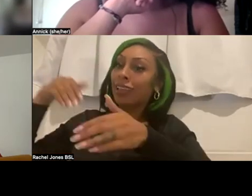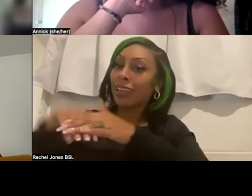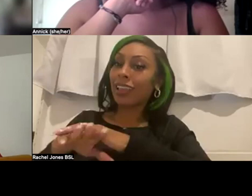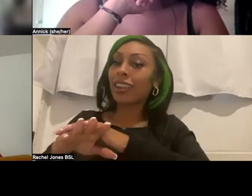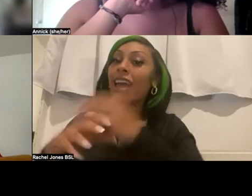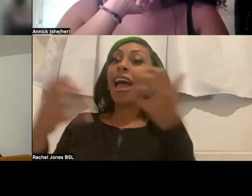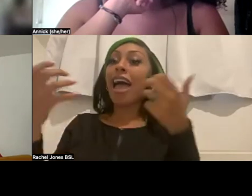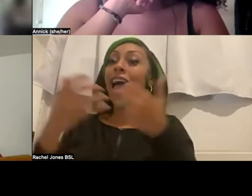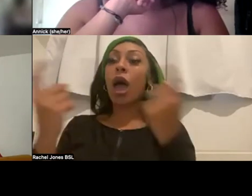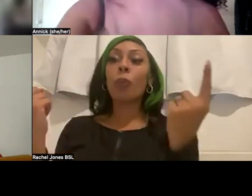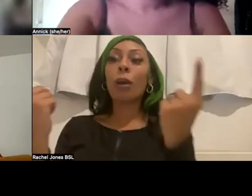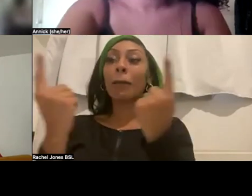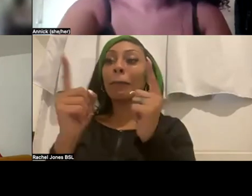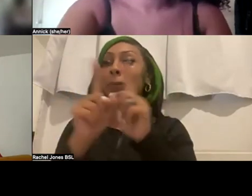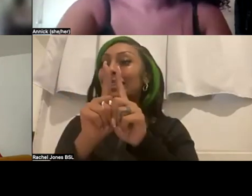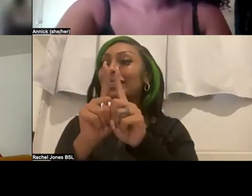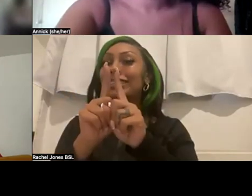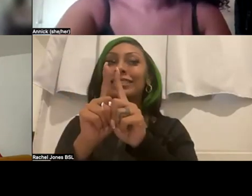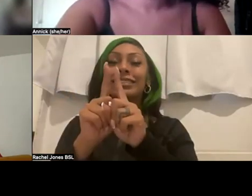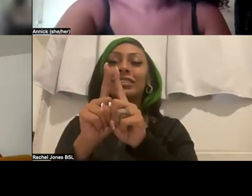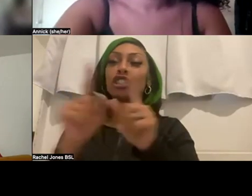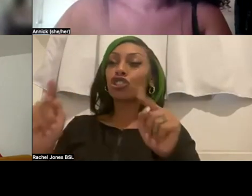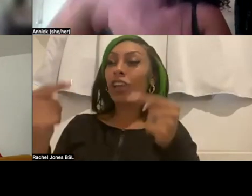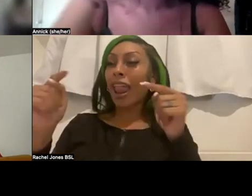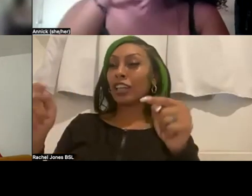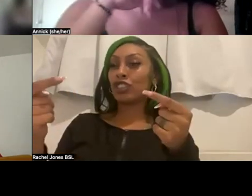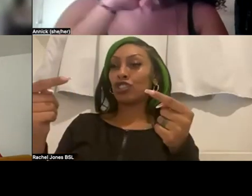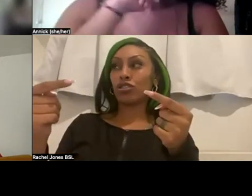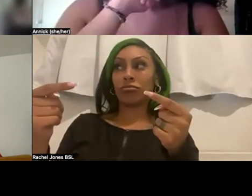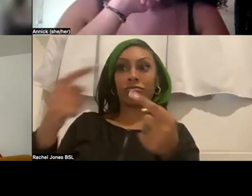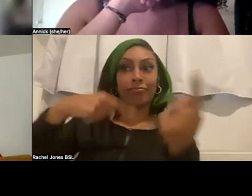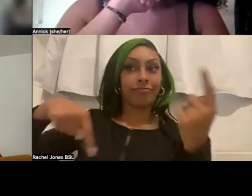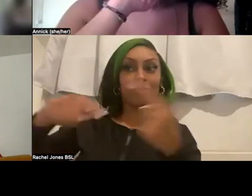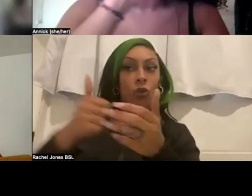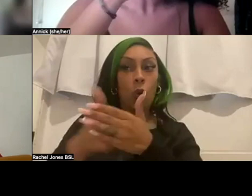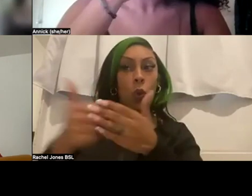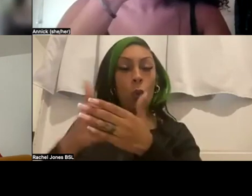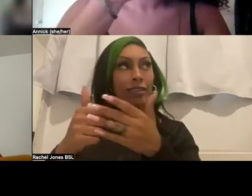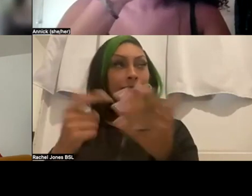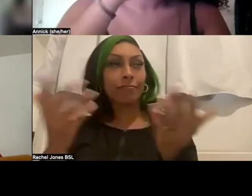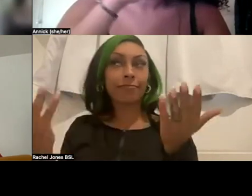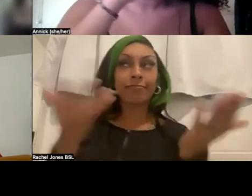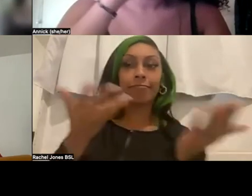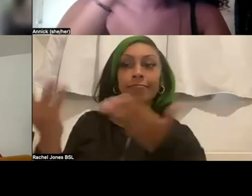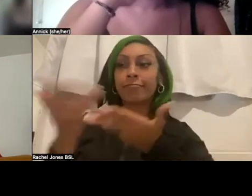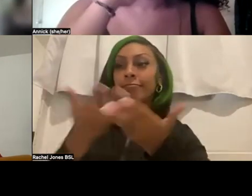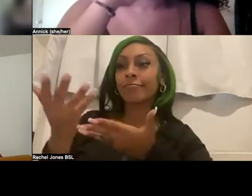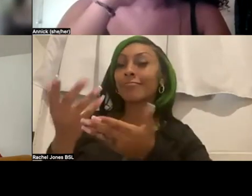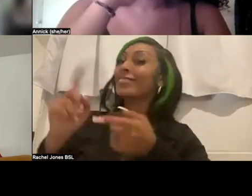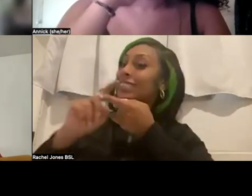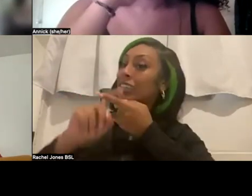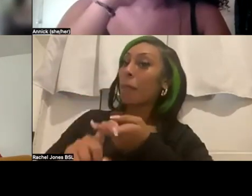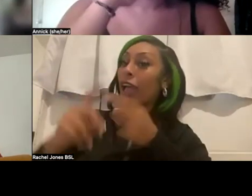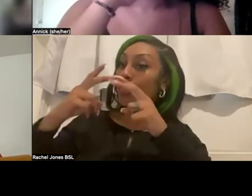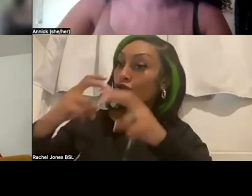challenges of disparate pieces of research that don't always speak to each other, and tend to what our research speaks to, how it is